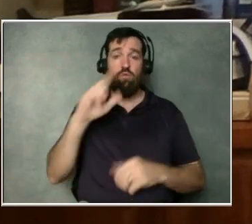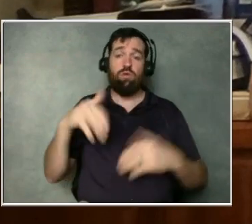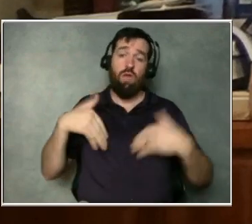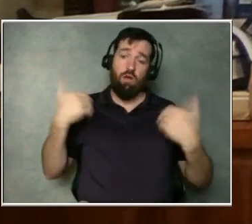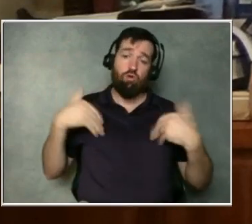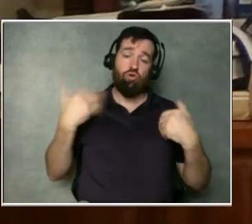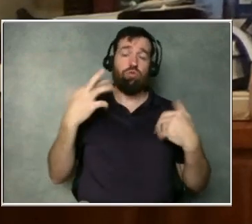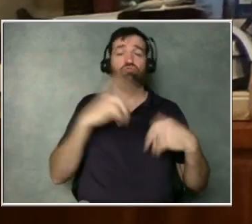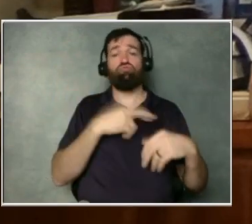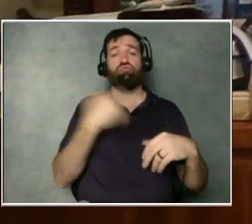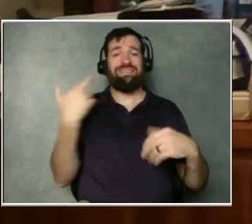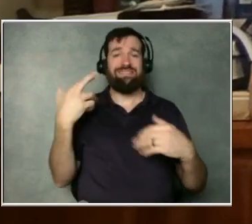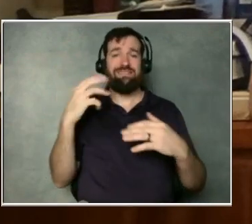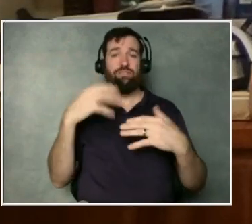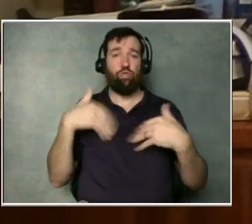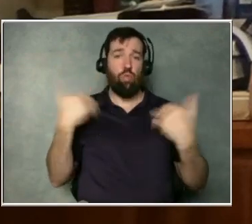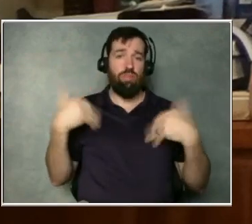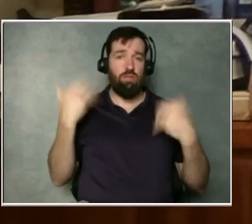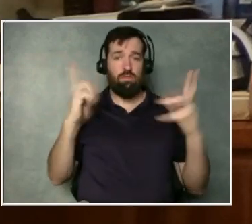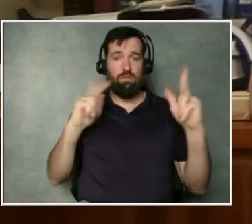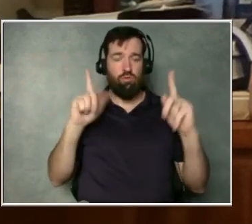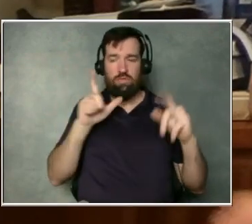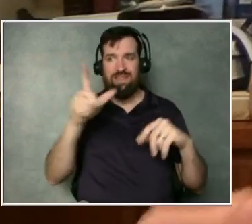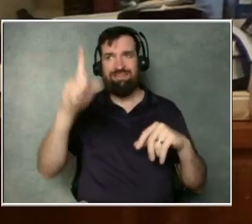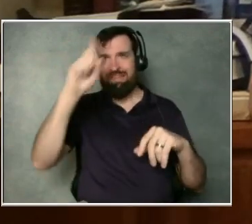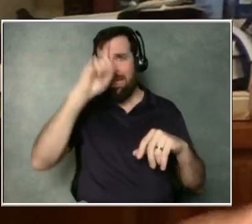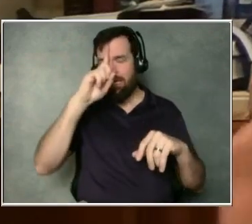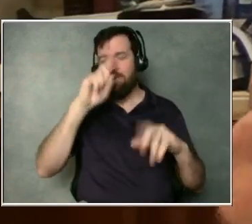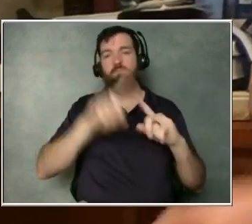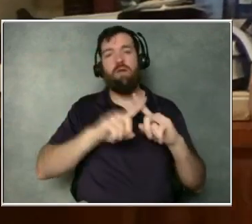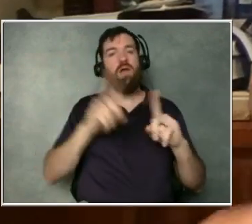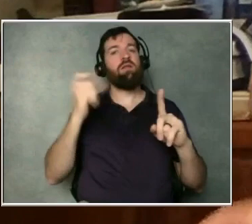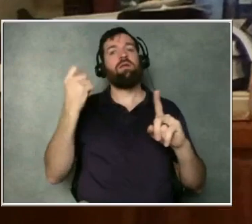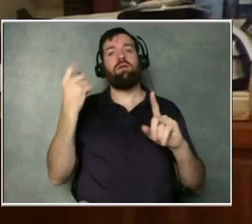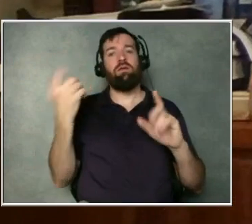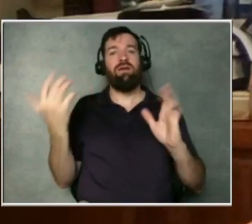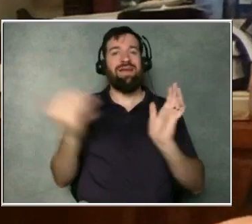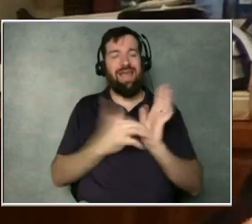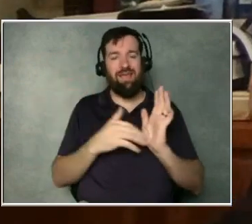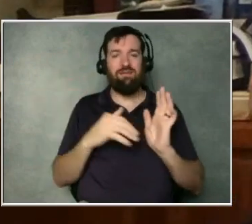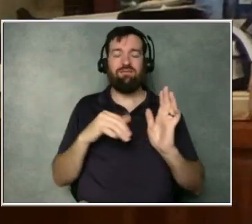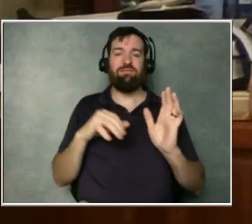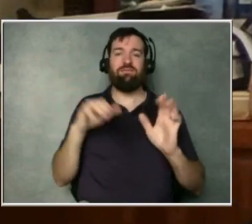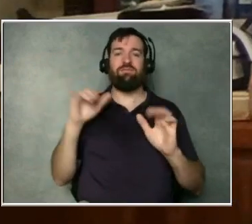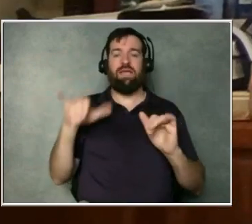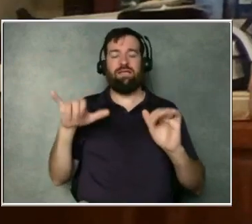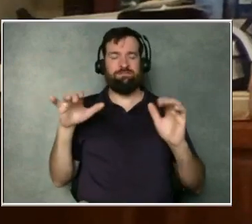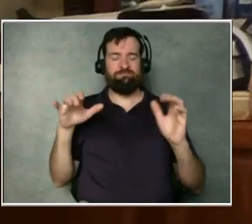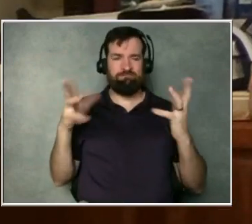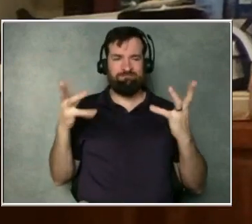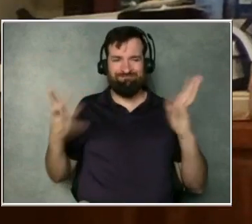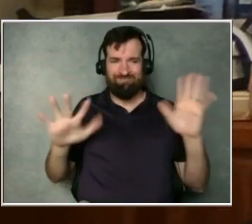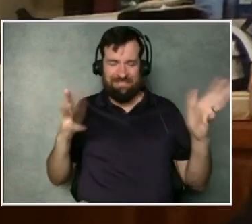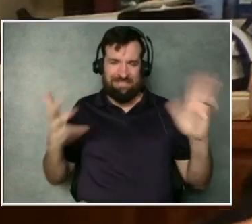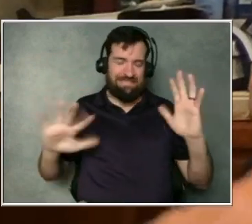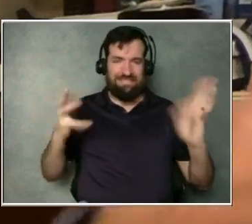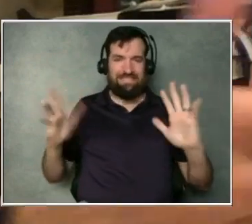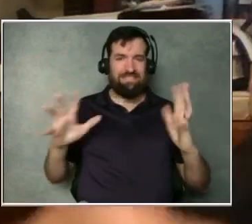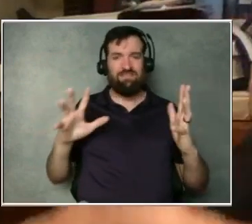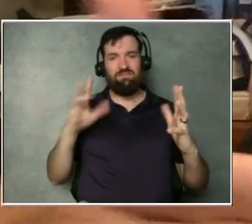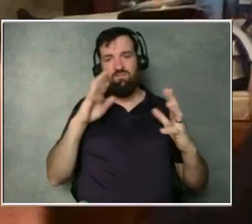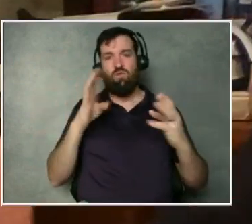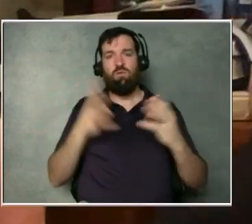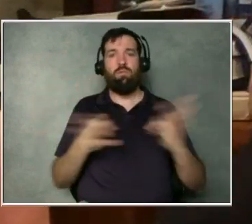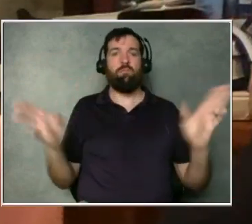youth, that nobody had really thought through. But that's the tension that will always be there in a